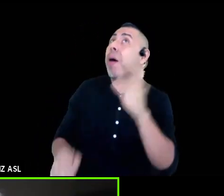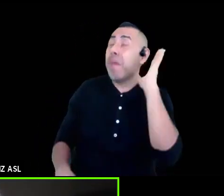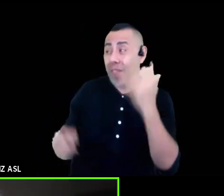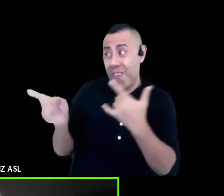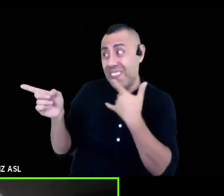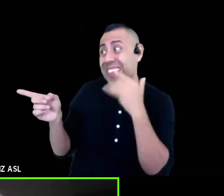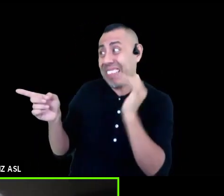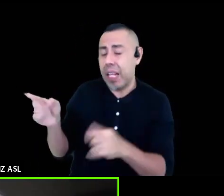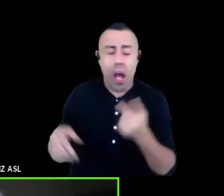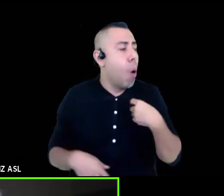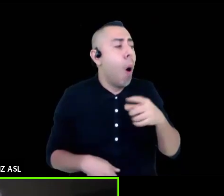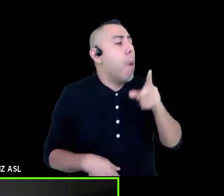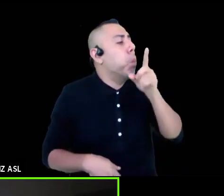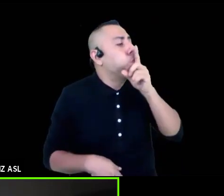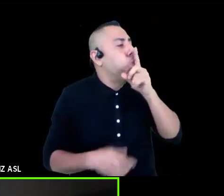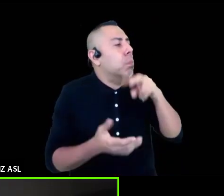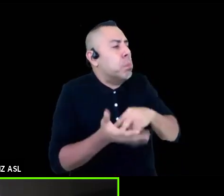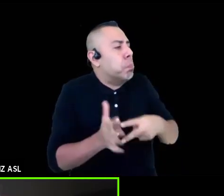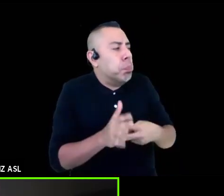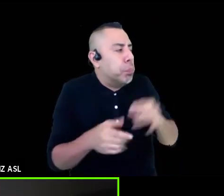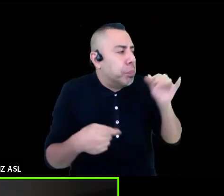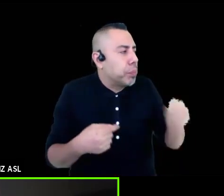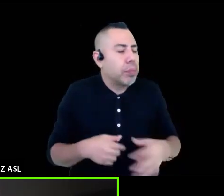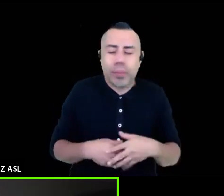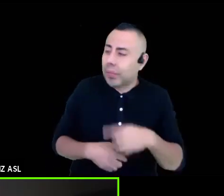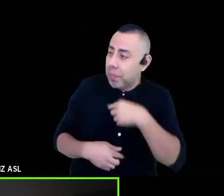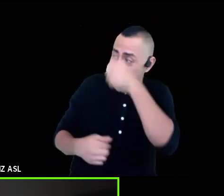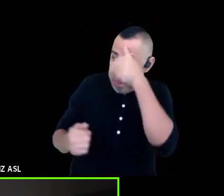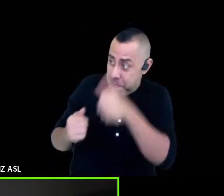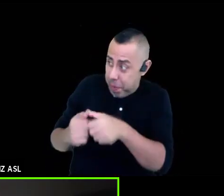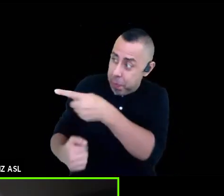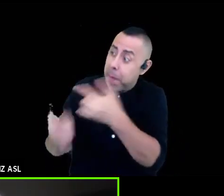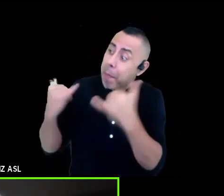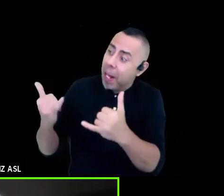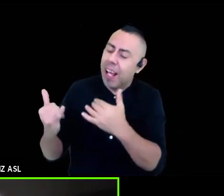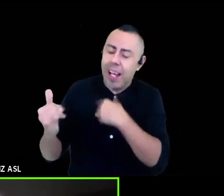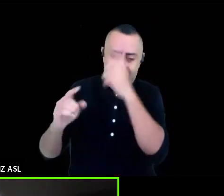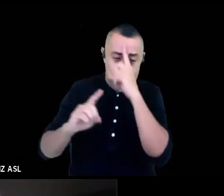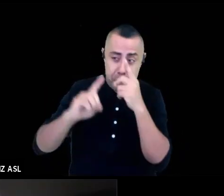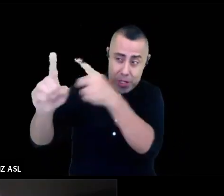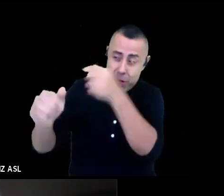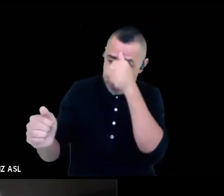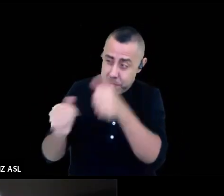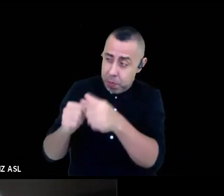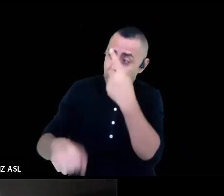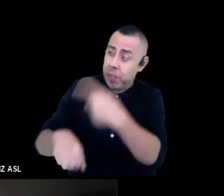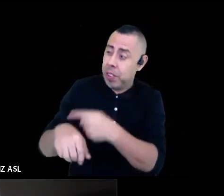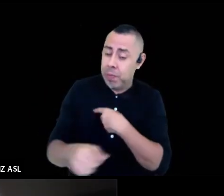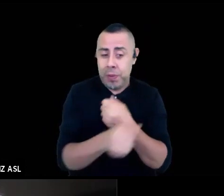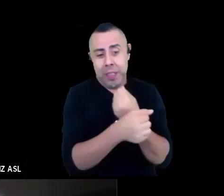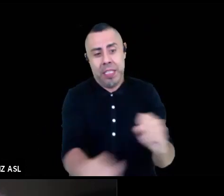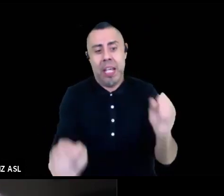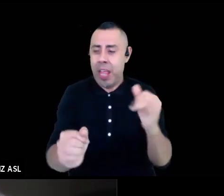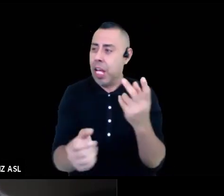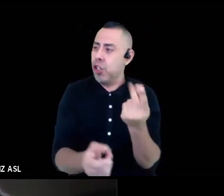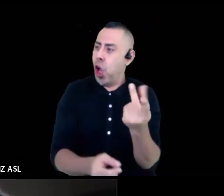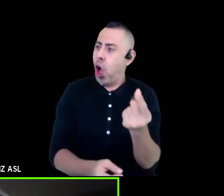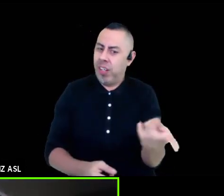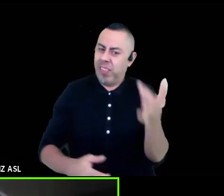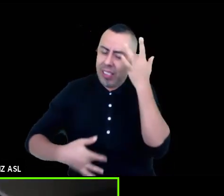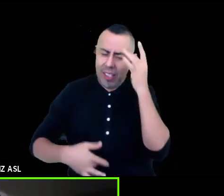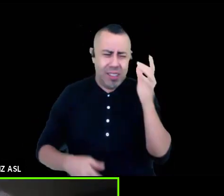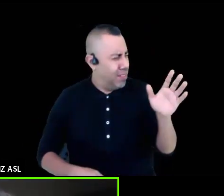Every time we played, there was a mission. Like one time we saved a sick dog. You never saved a sick dog. We invented stuff, and